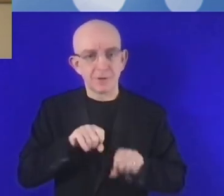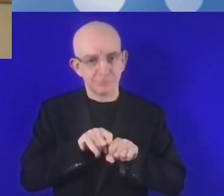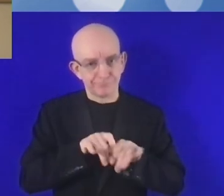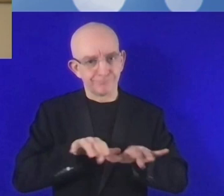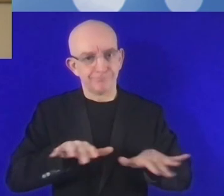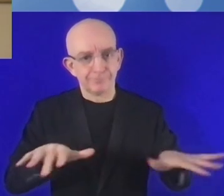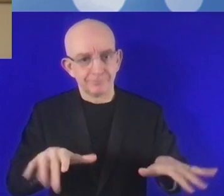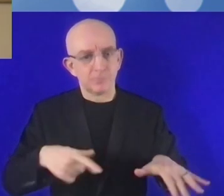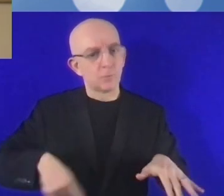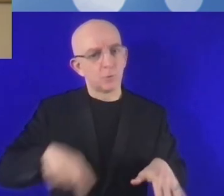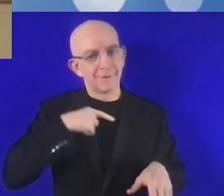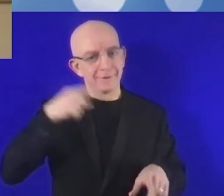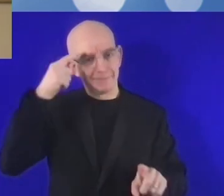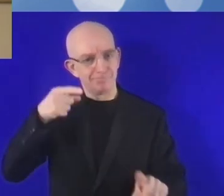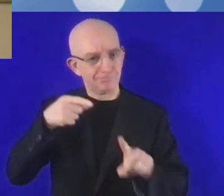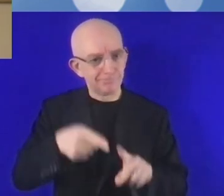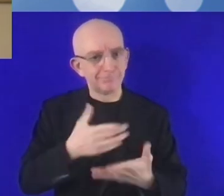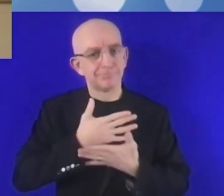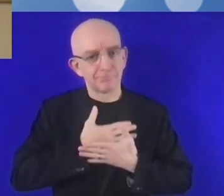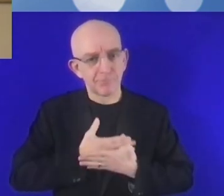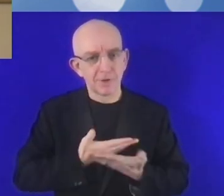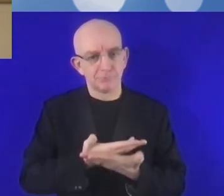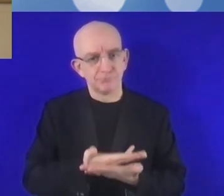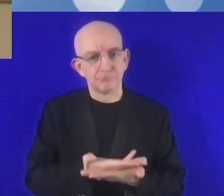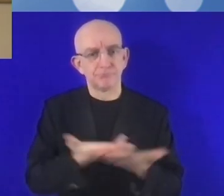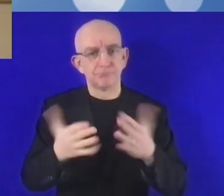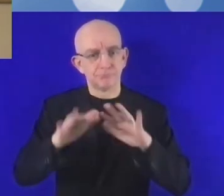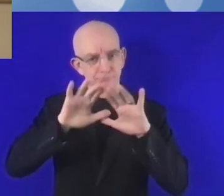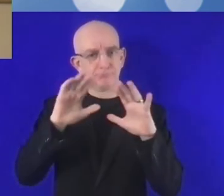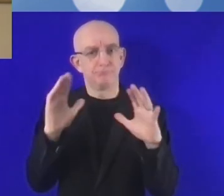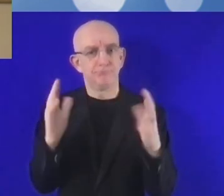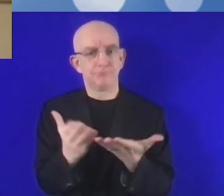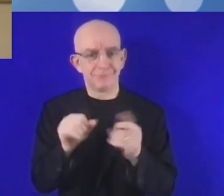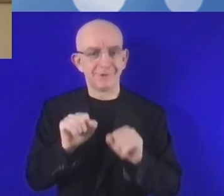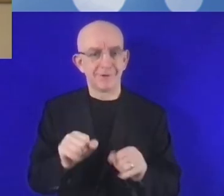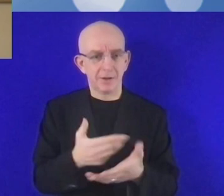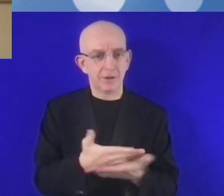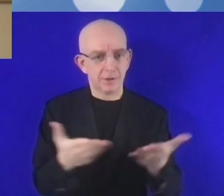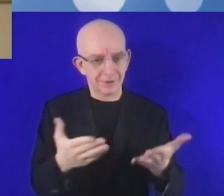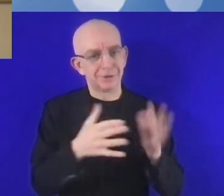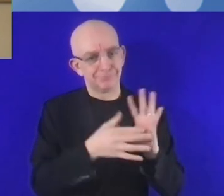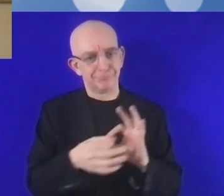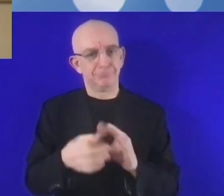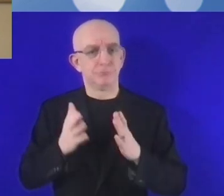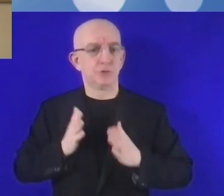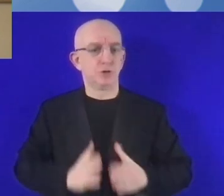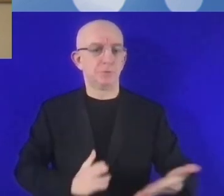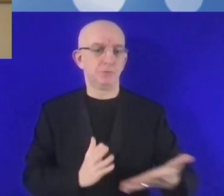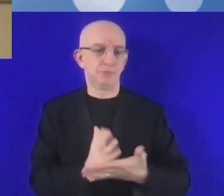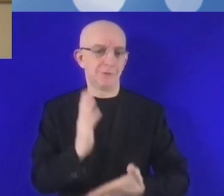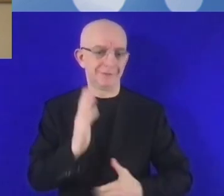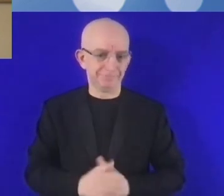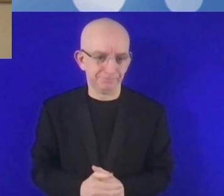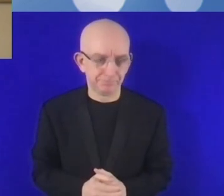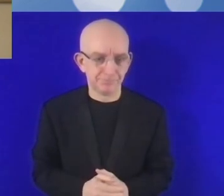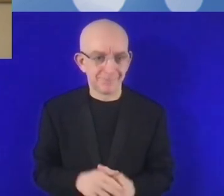human right. It is provided largely by the private sector, but policy frameworks and incentives